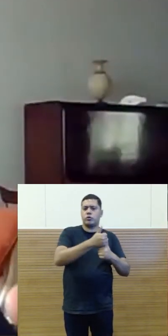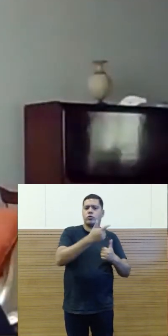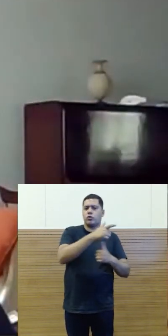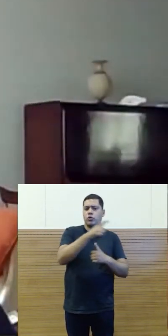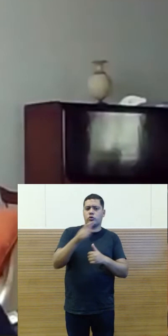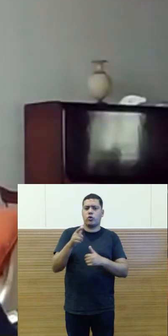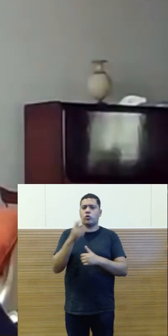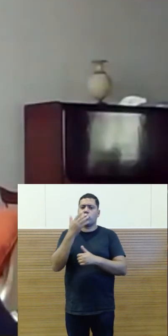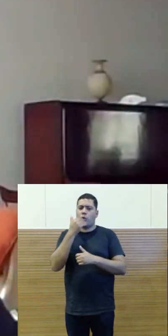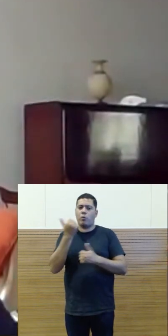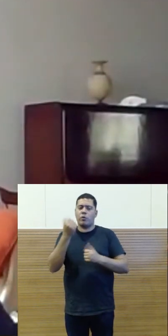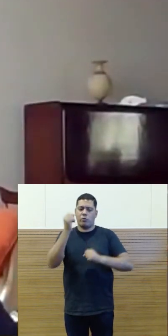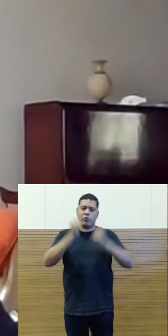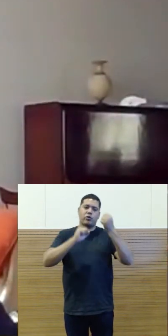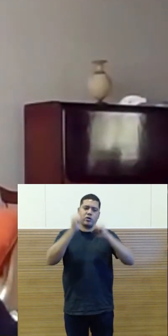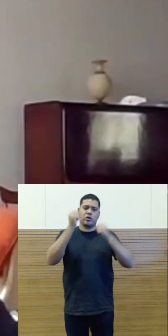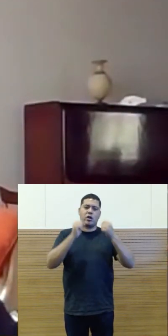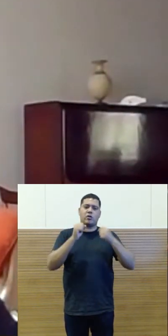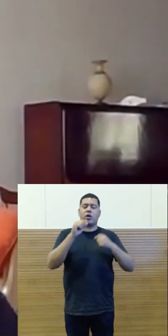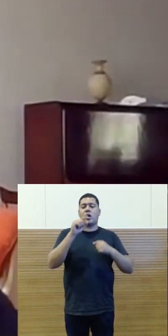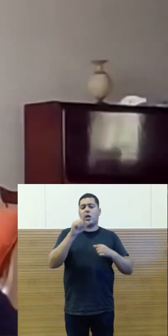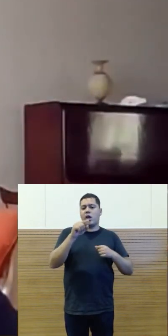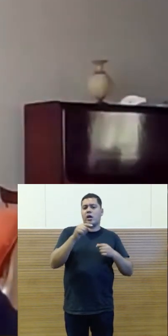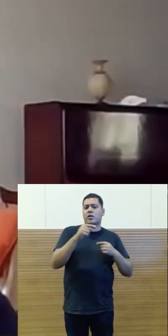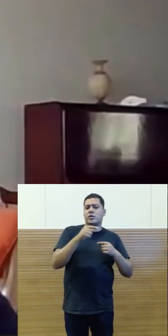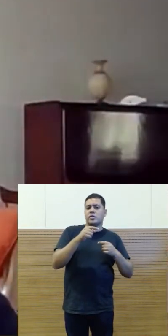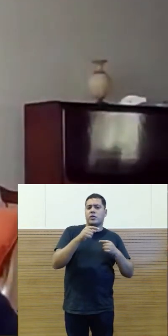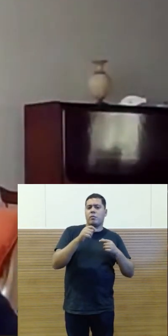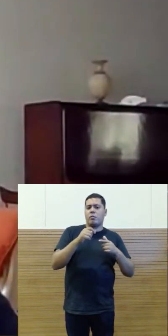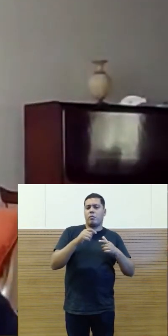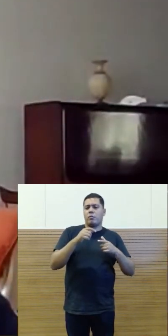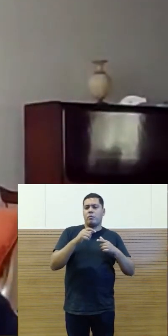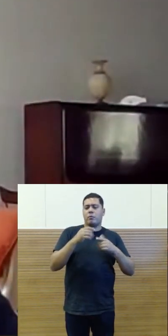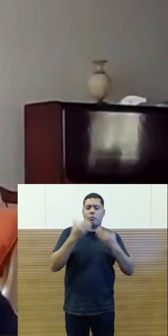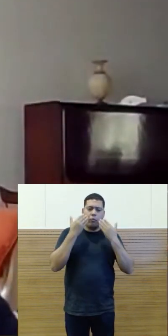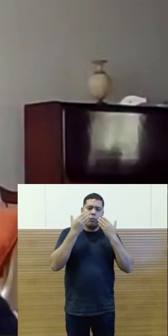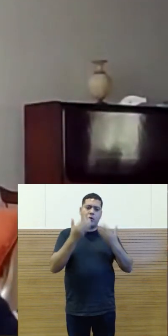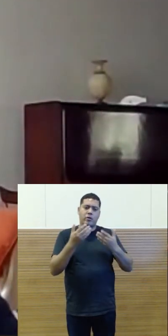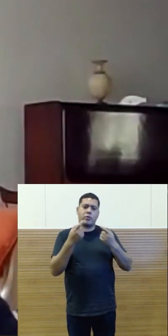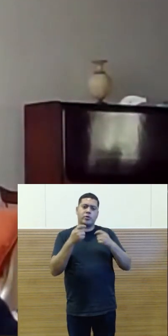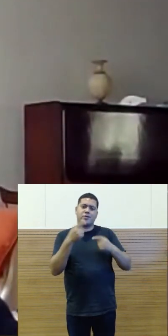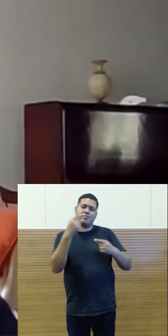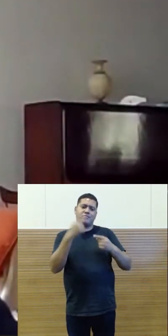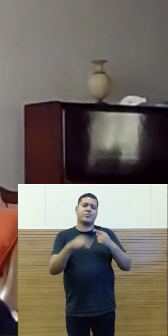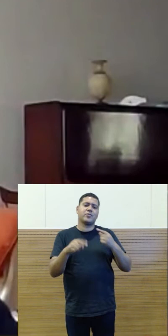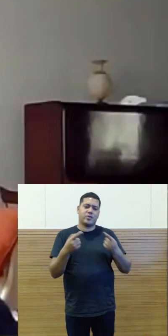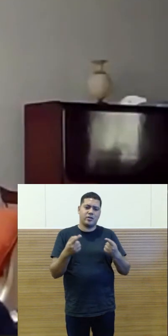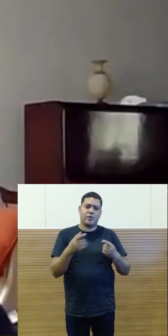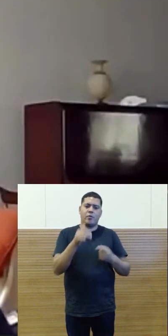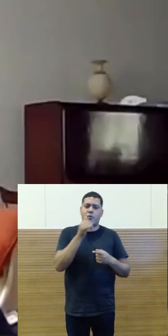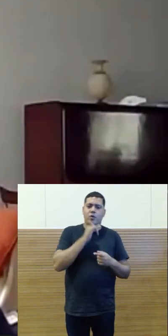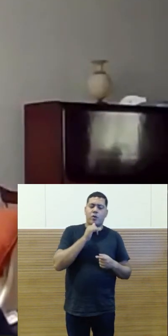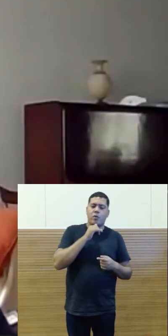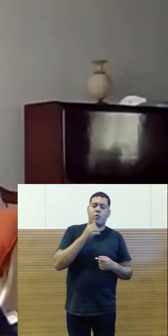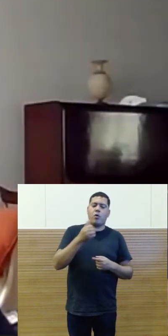minimally processed foods. This marketing must be regulated just like we regulate tobacco,